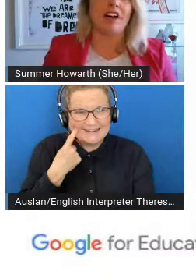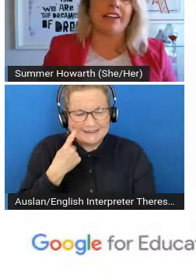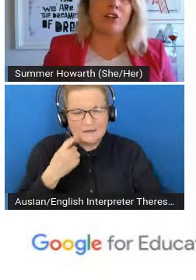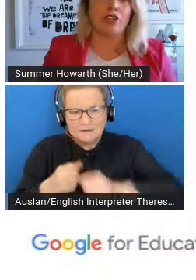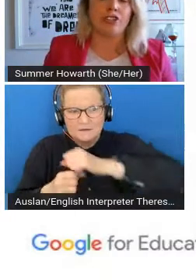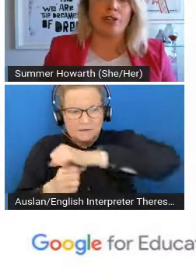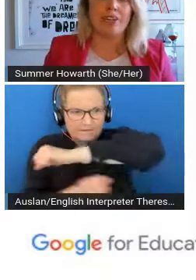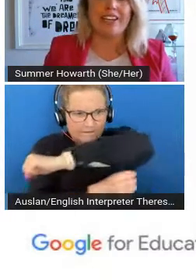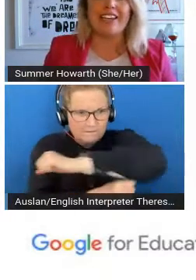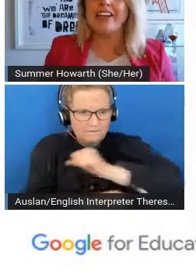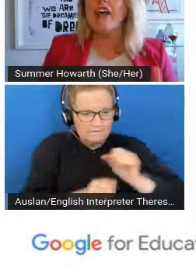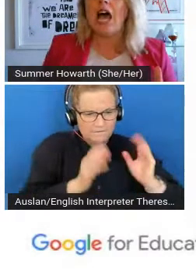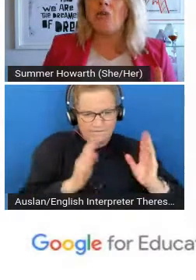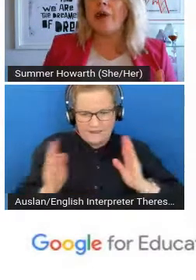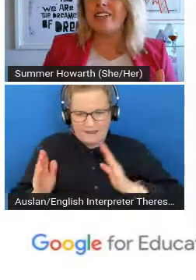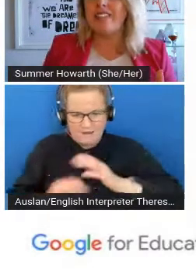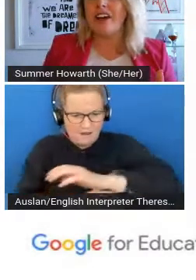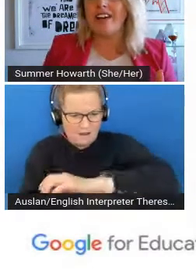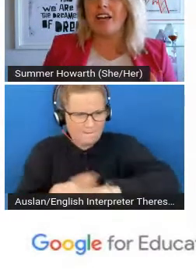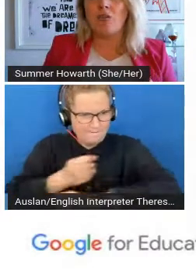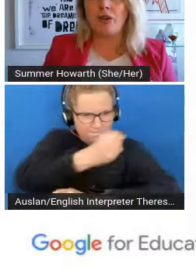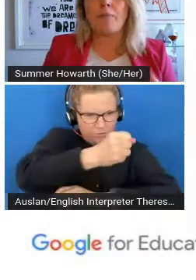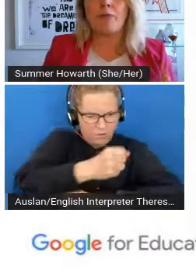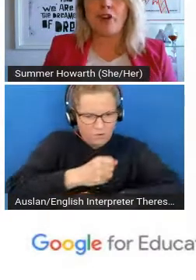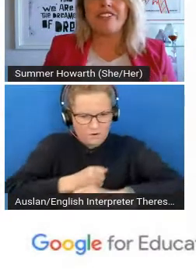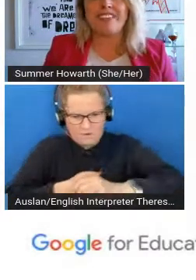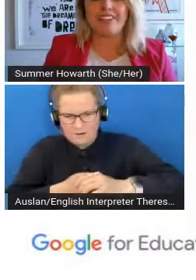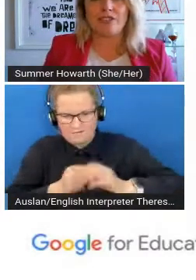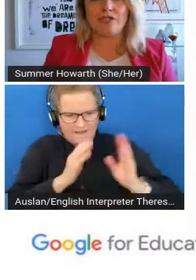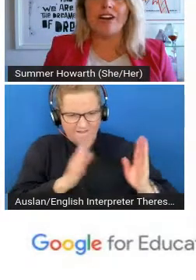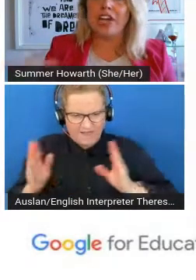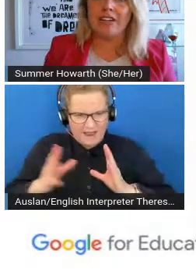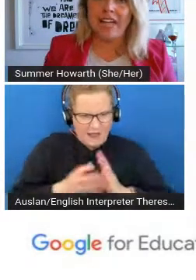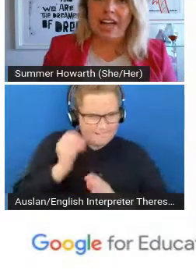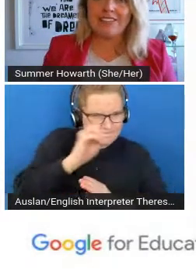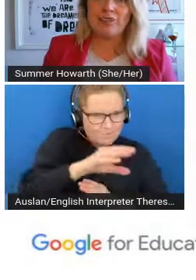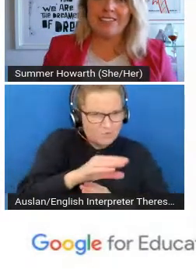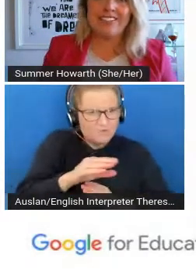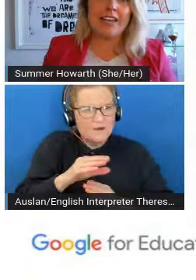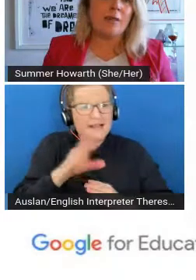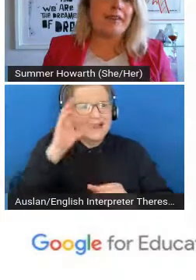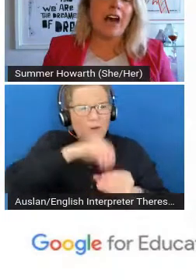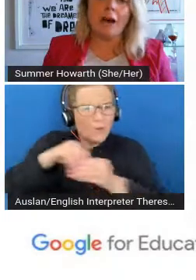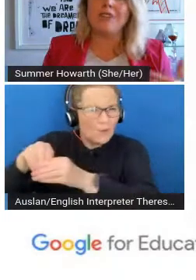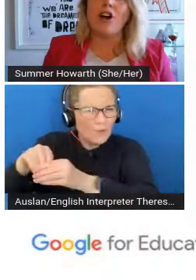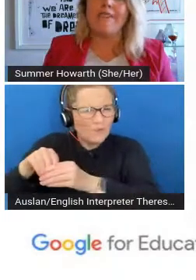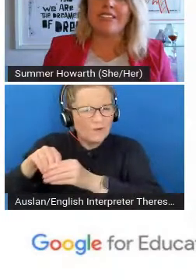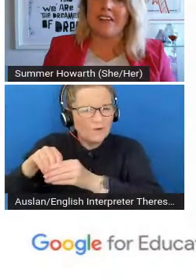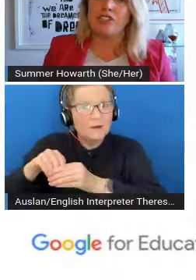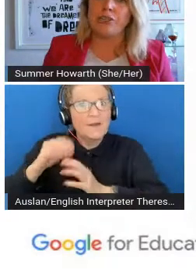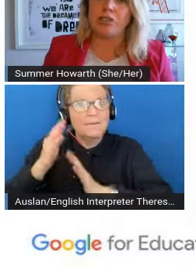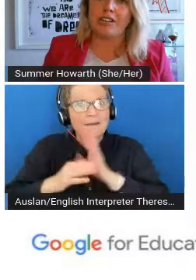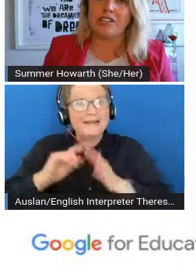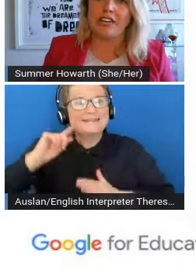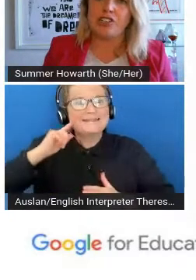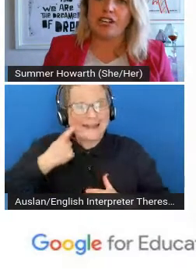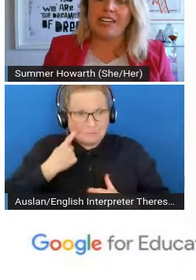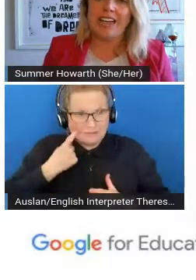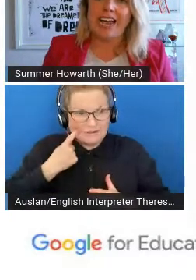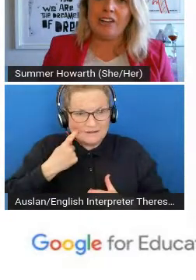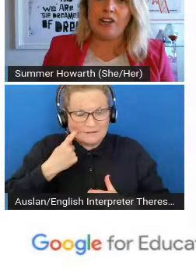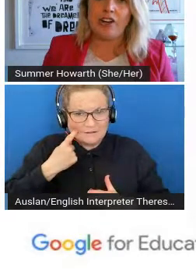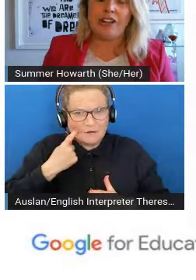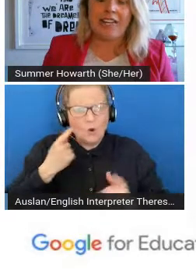we're designing continuity in, and we're designing a real process and a structure, as Chris said, that becomes a conversation between